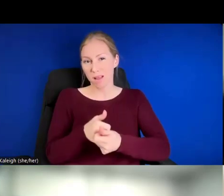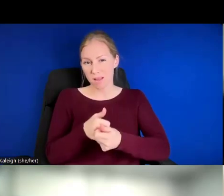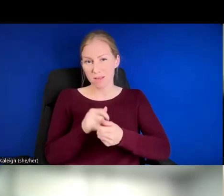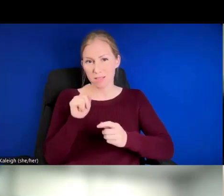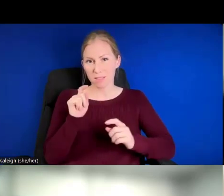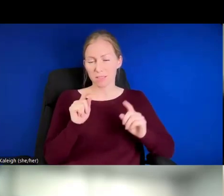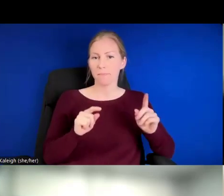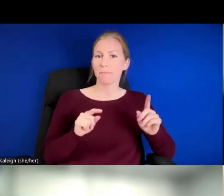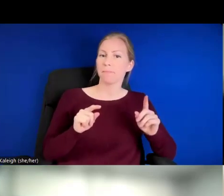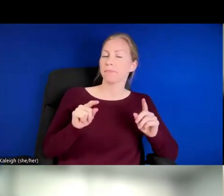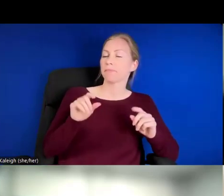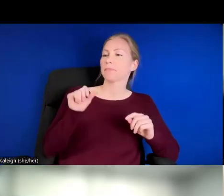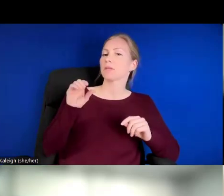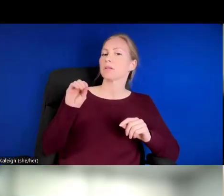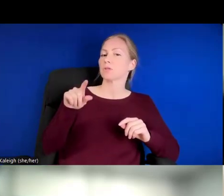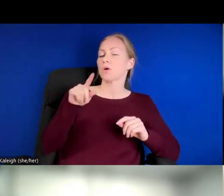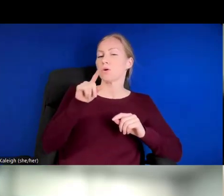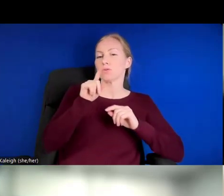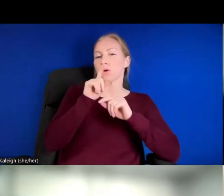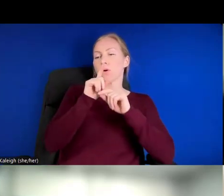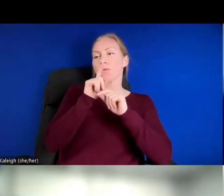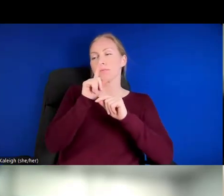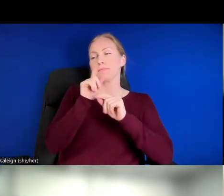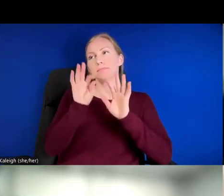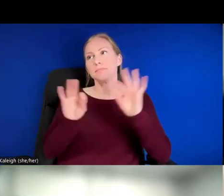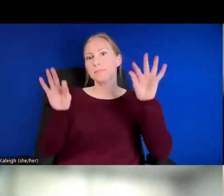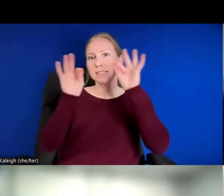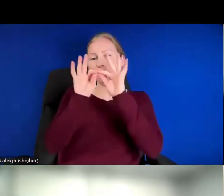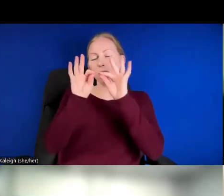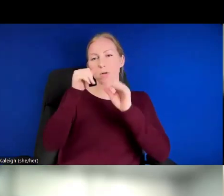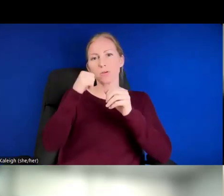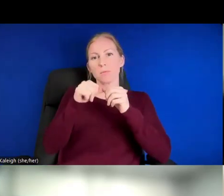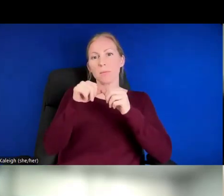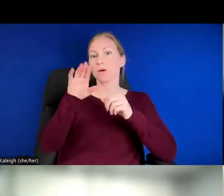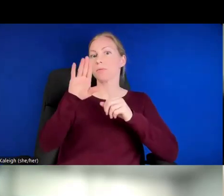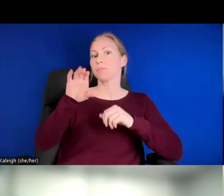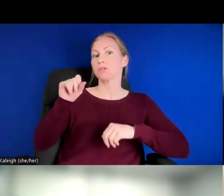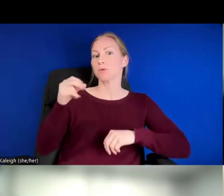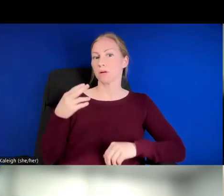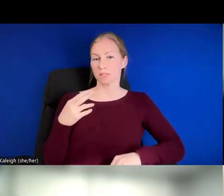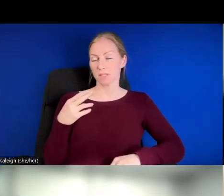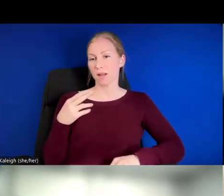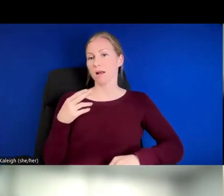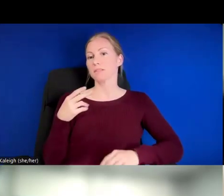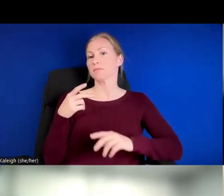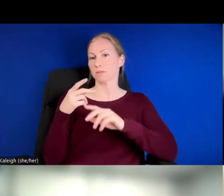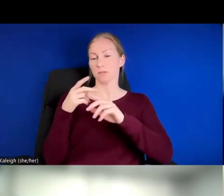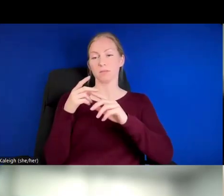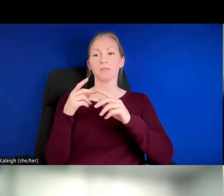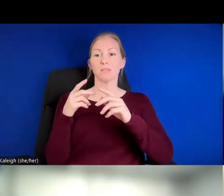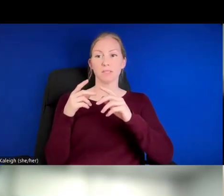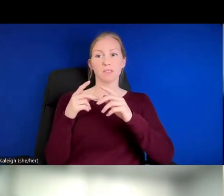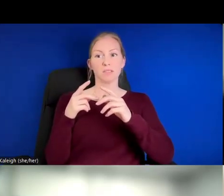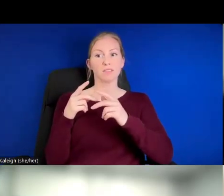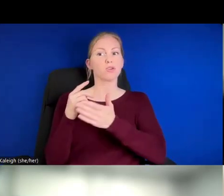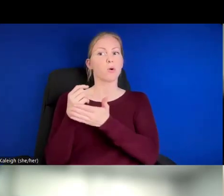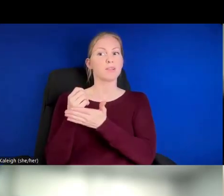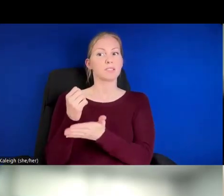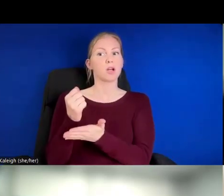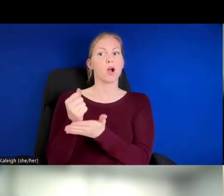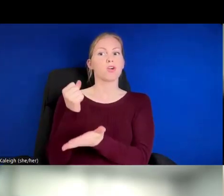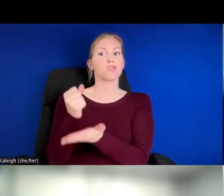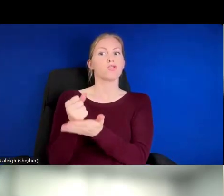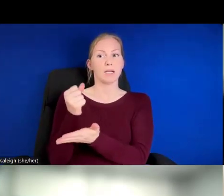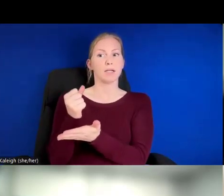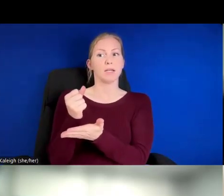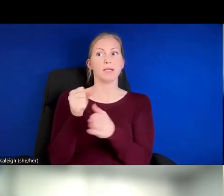So it's important to keep in mind that Bridgewater State Hospital is accredited